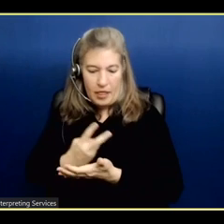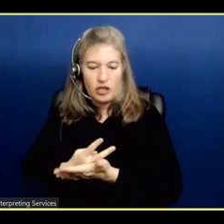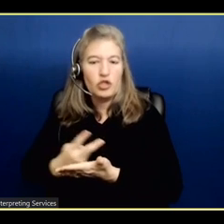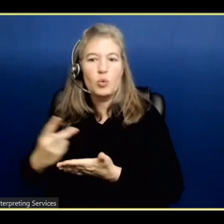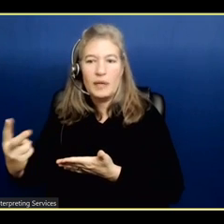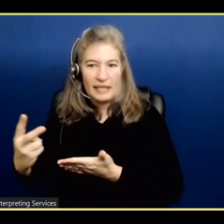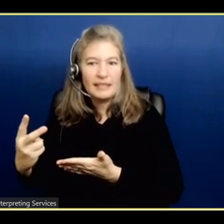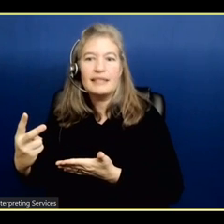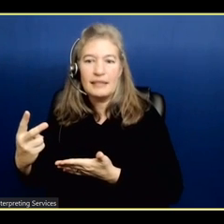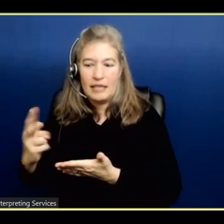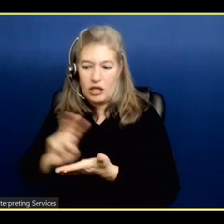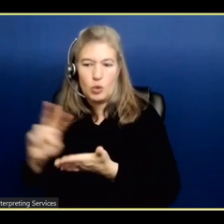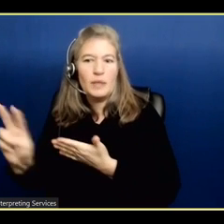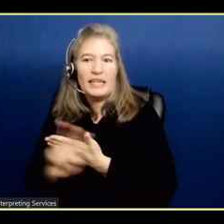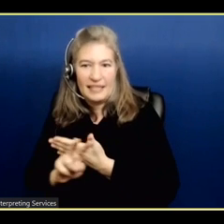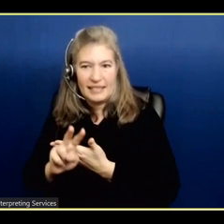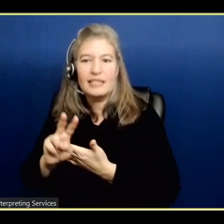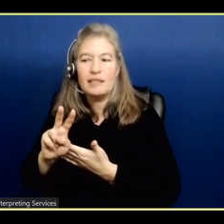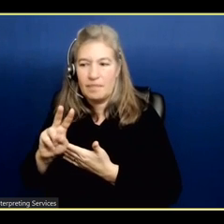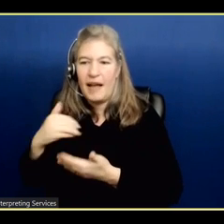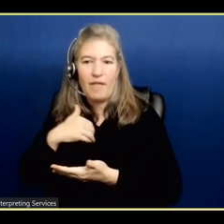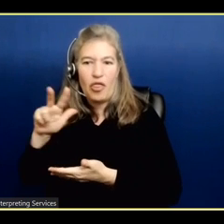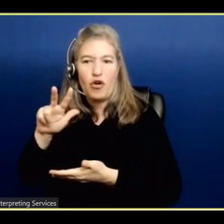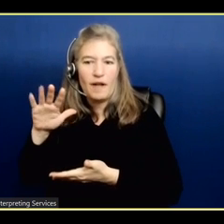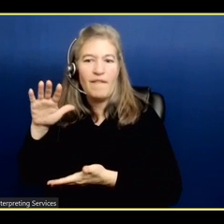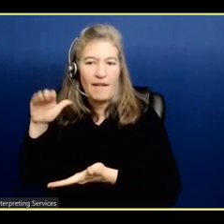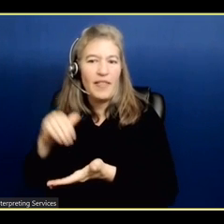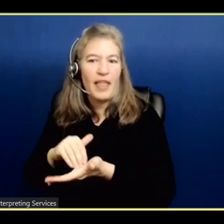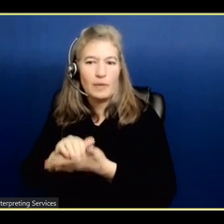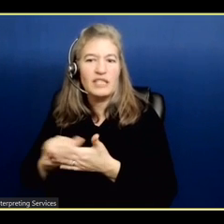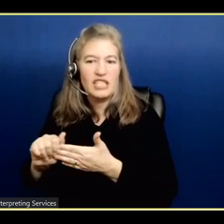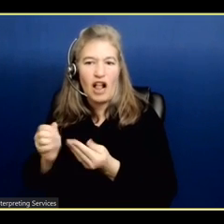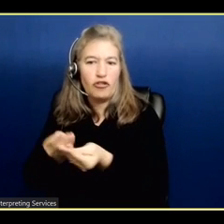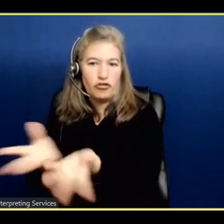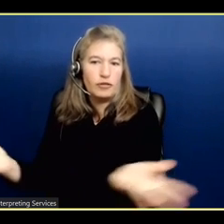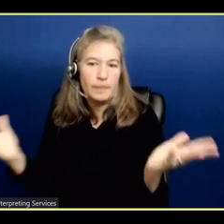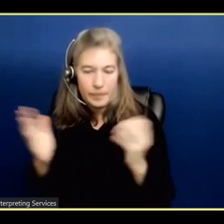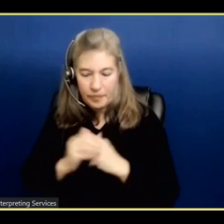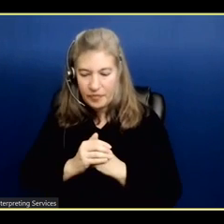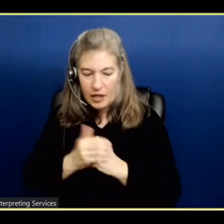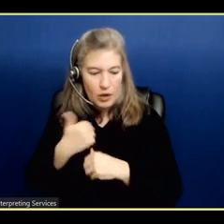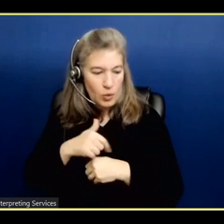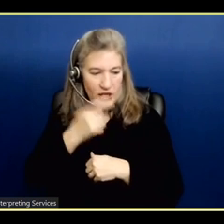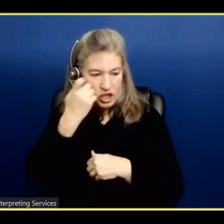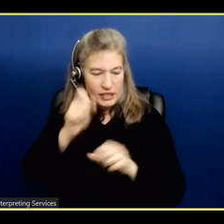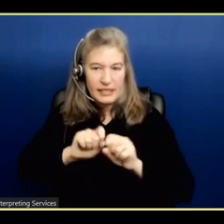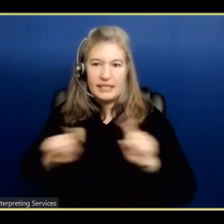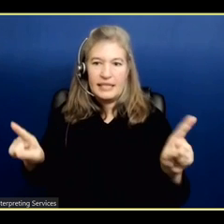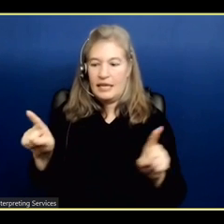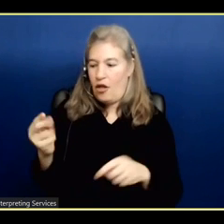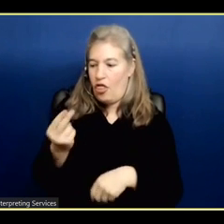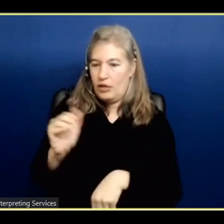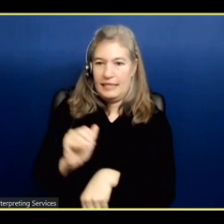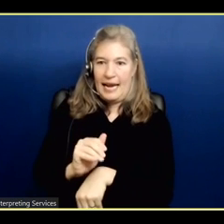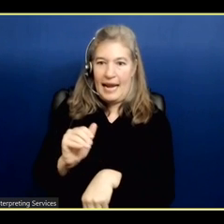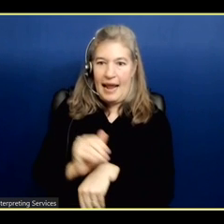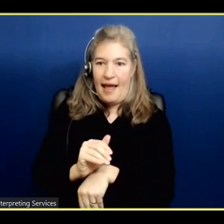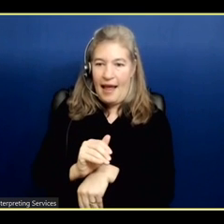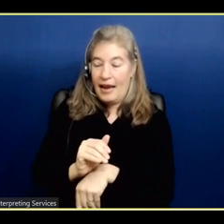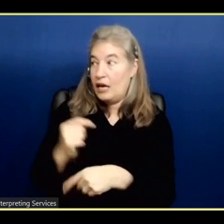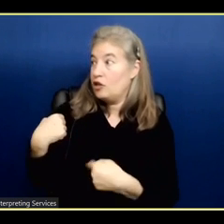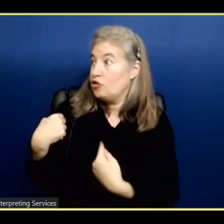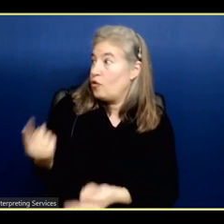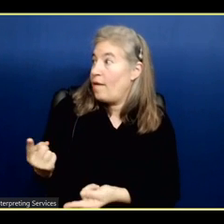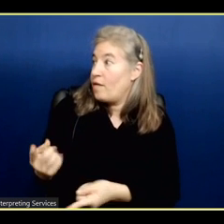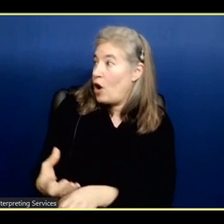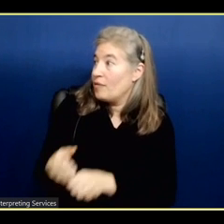theory, right? The simplest answer to a complicated moment or question is probably the right one.